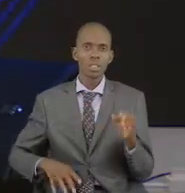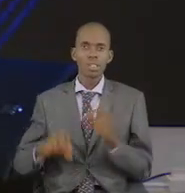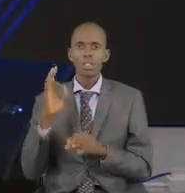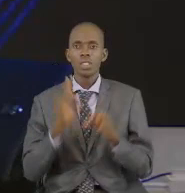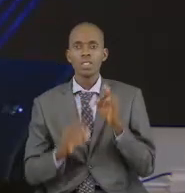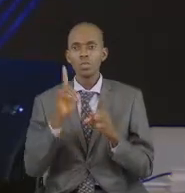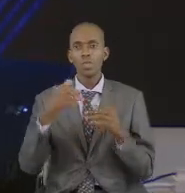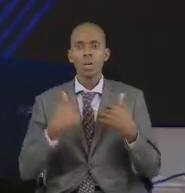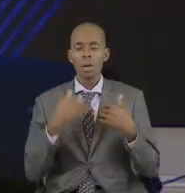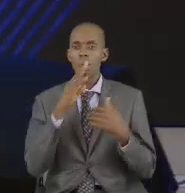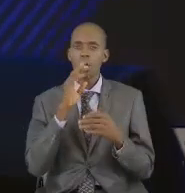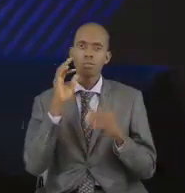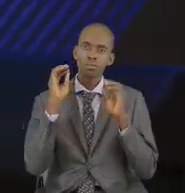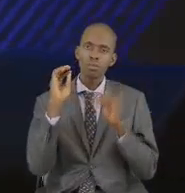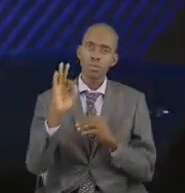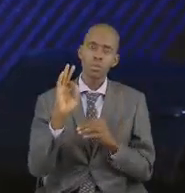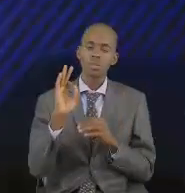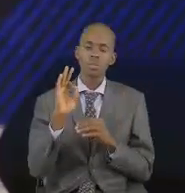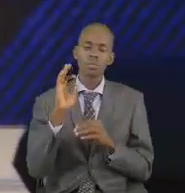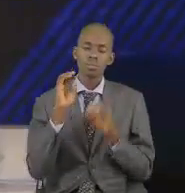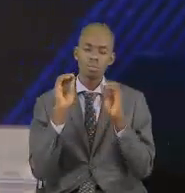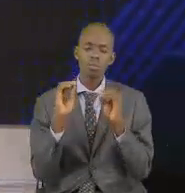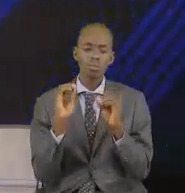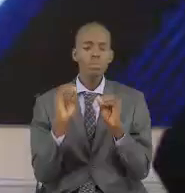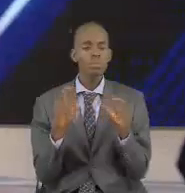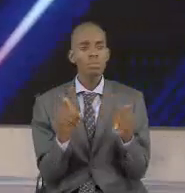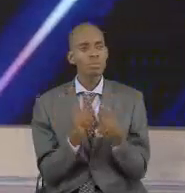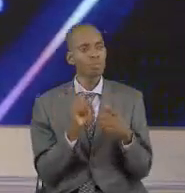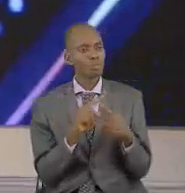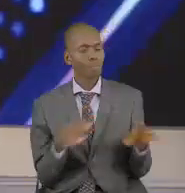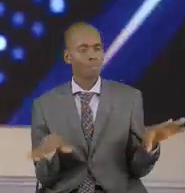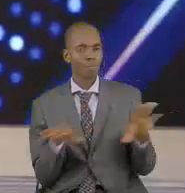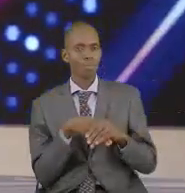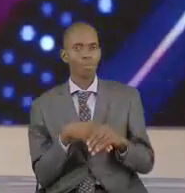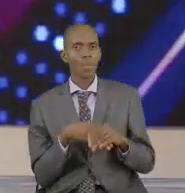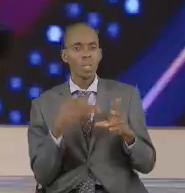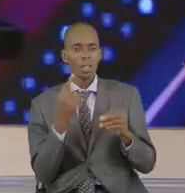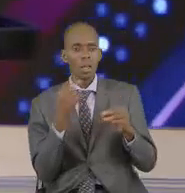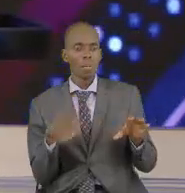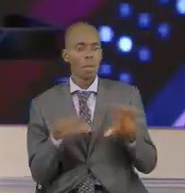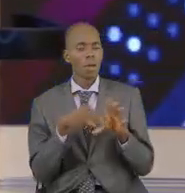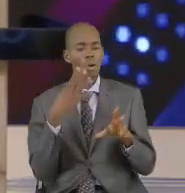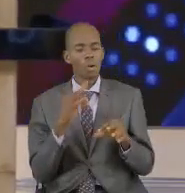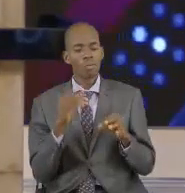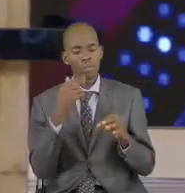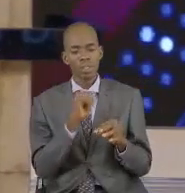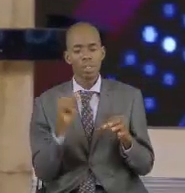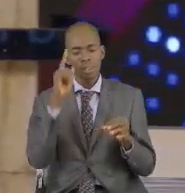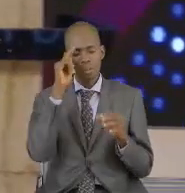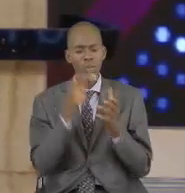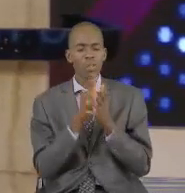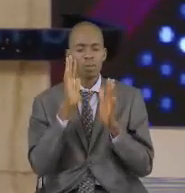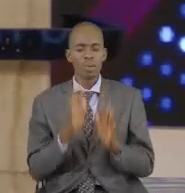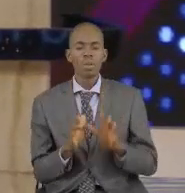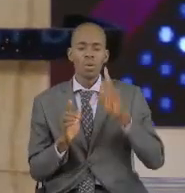by him as to marriage, the marriage of the believer, one man, one wife,